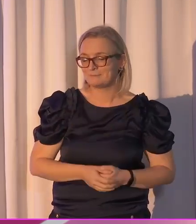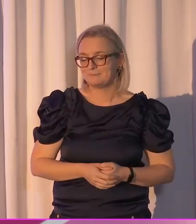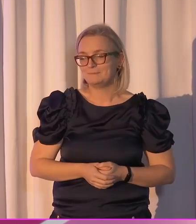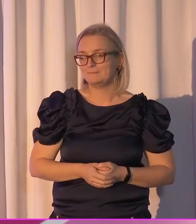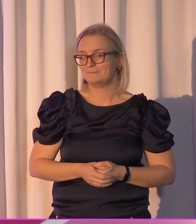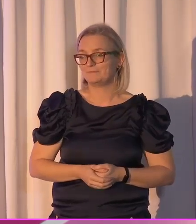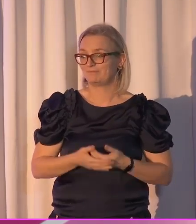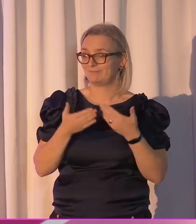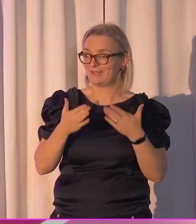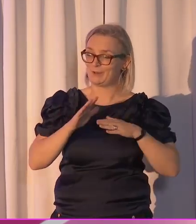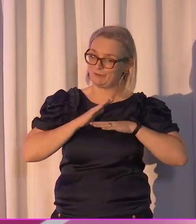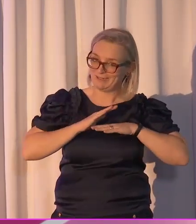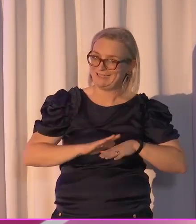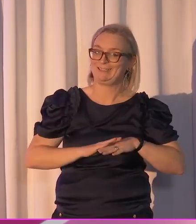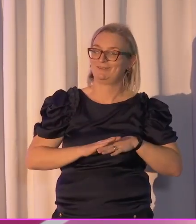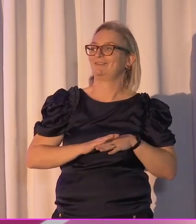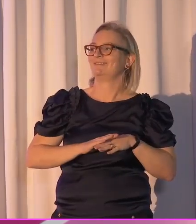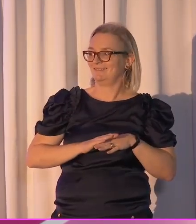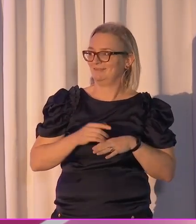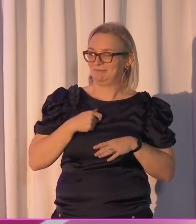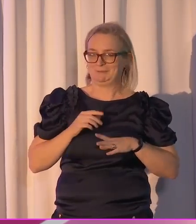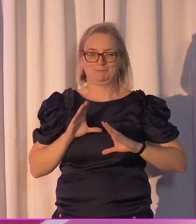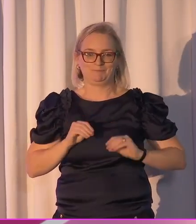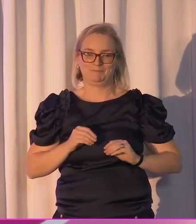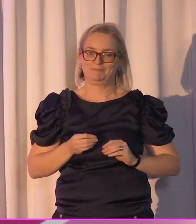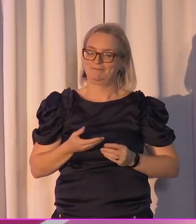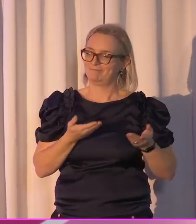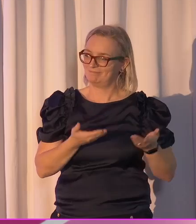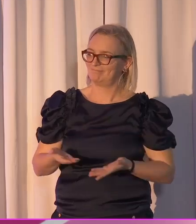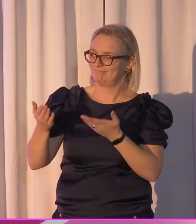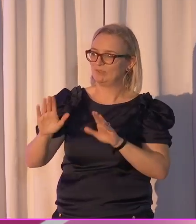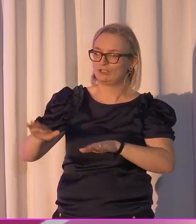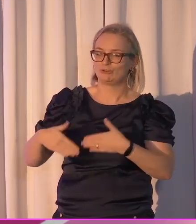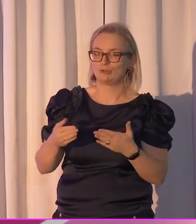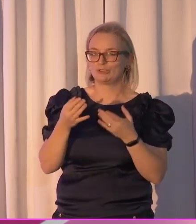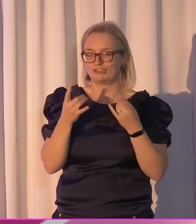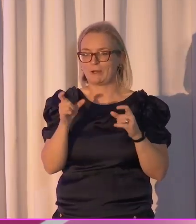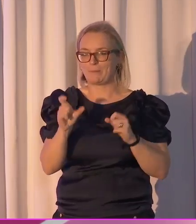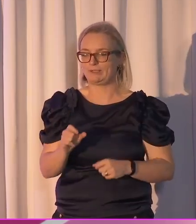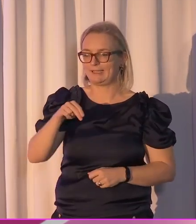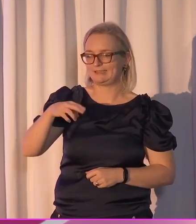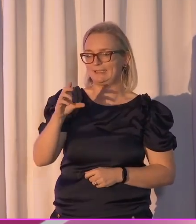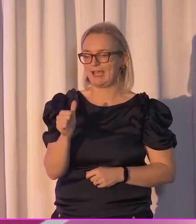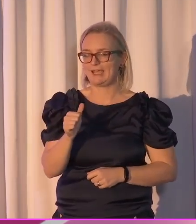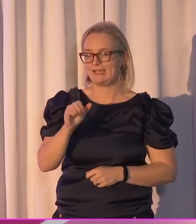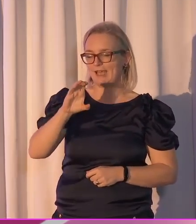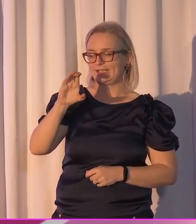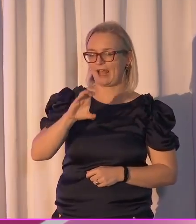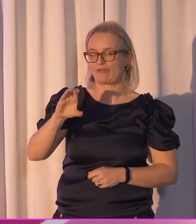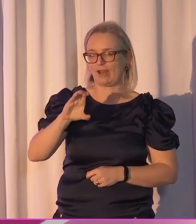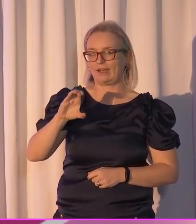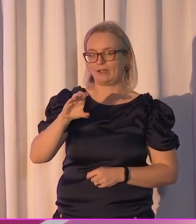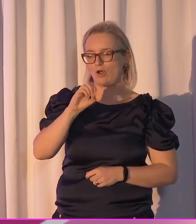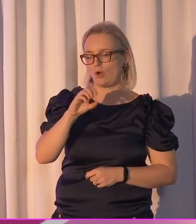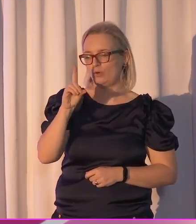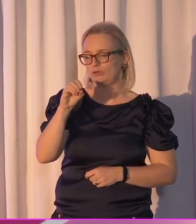So now you'll be relieved to know, without further ado, I am going to introduce the chairperson of the NDA, Kathryn O'Donoghue. Kathryn